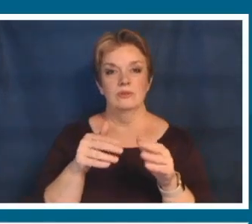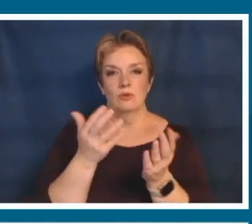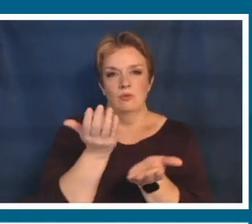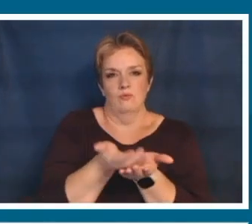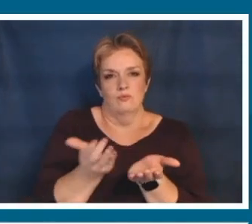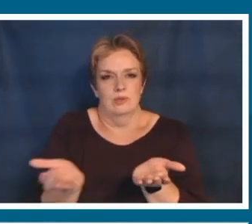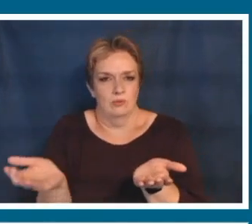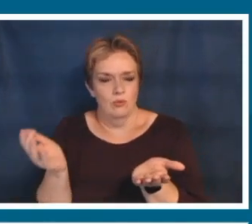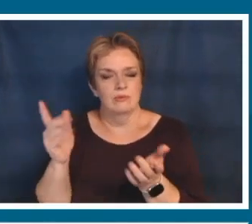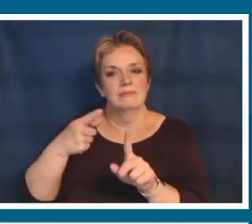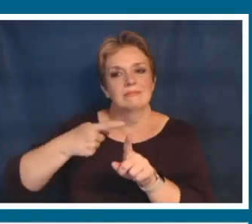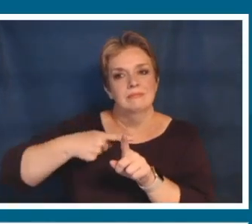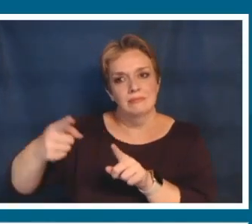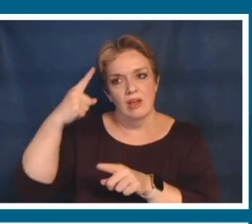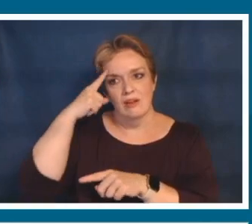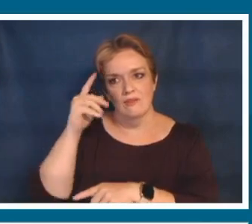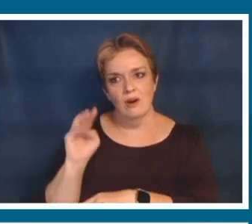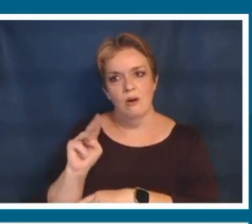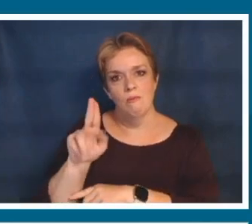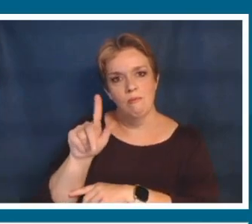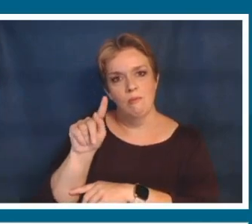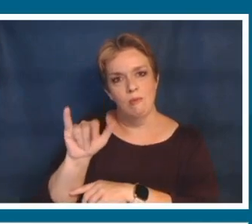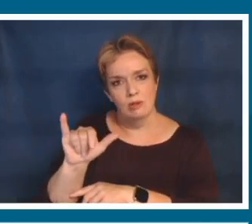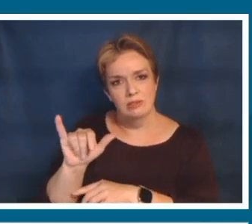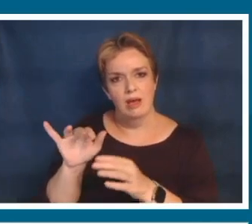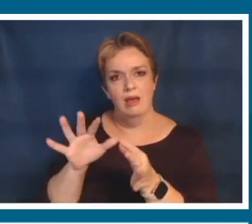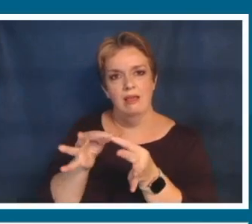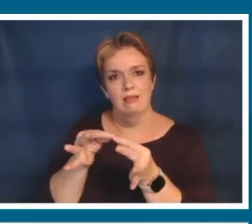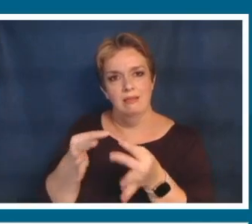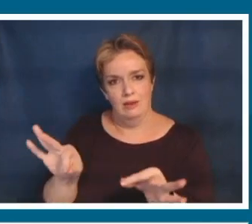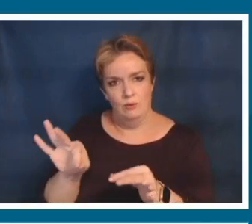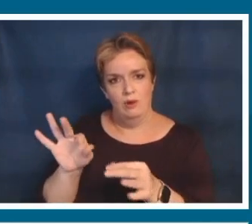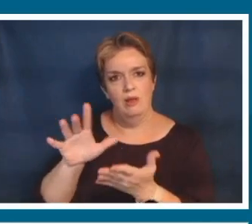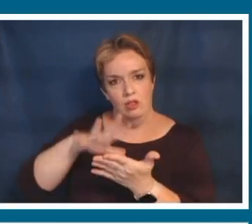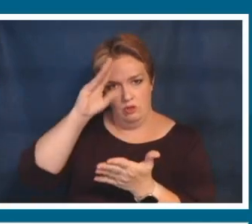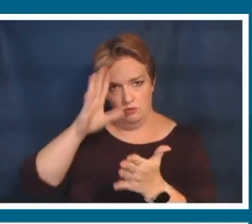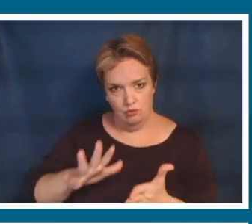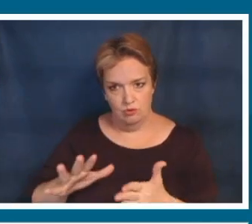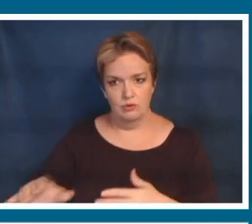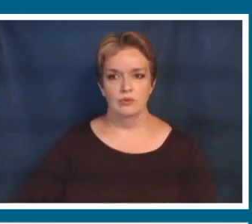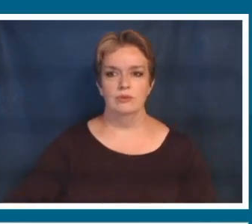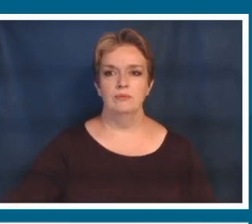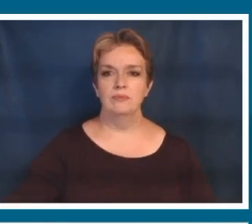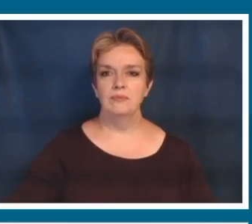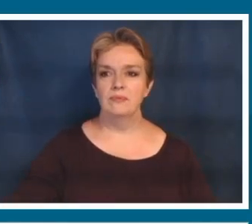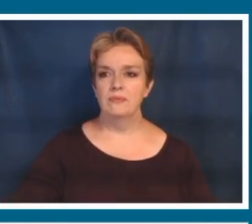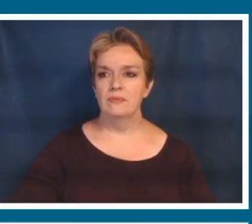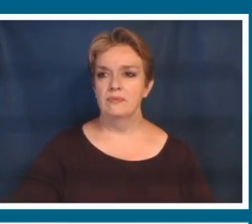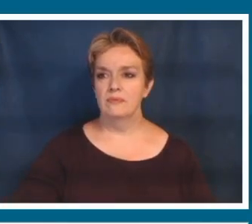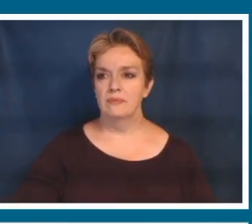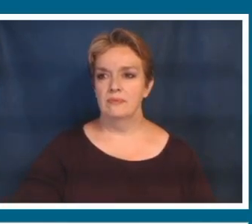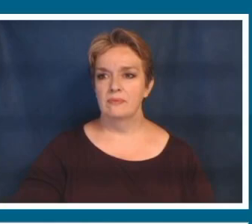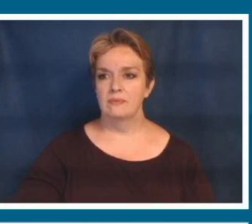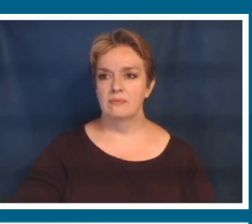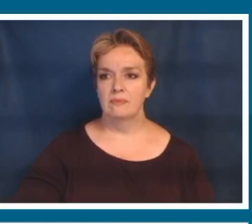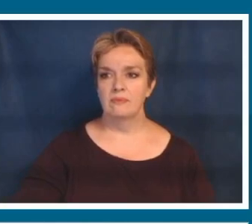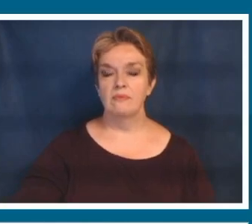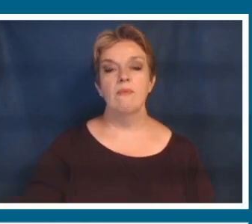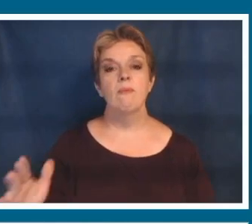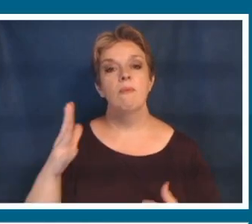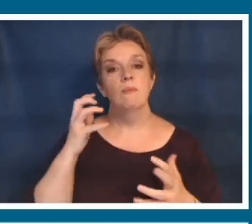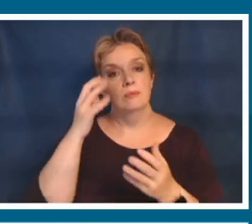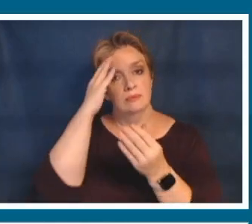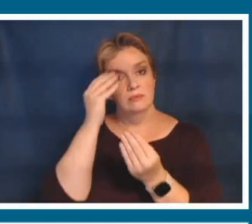using primary sources on immigrant history. And I want to highlight our collaboration with a new grantee of the Library of Congress,